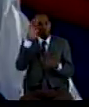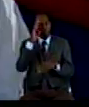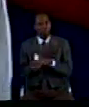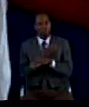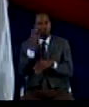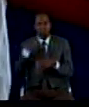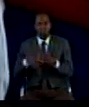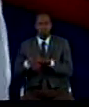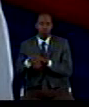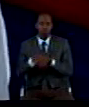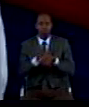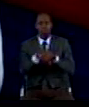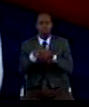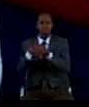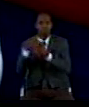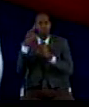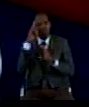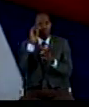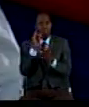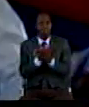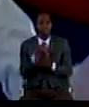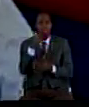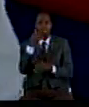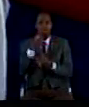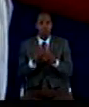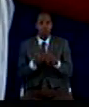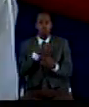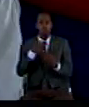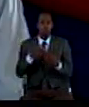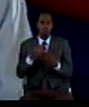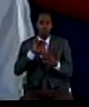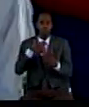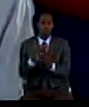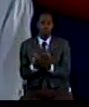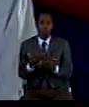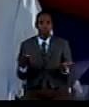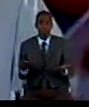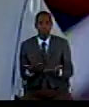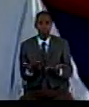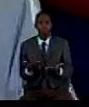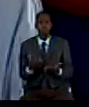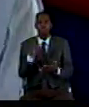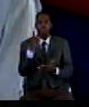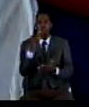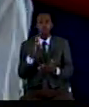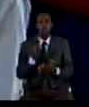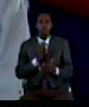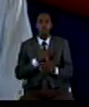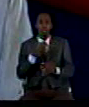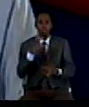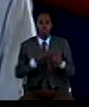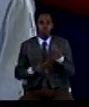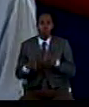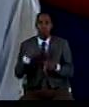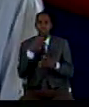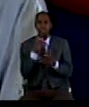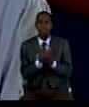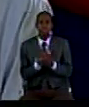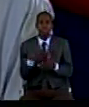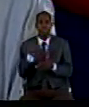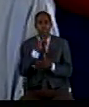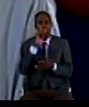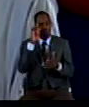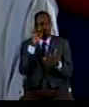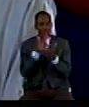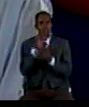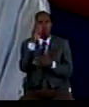since those 10 months, but when they came in here, one of our people told them that they should believe God. God will open his